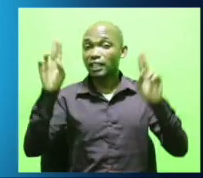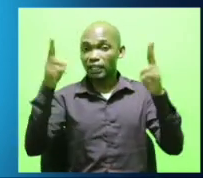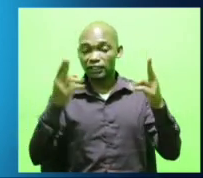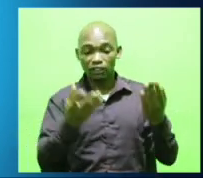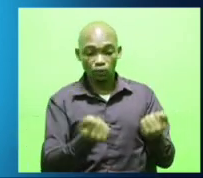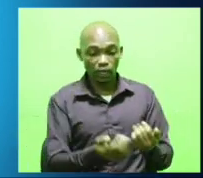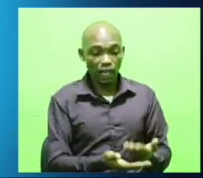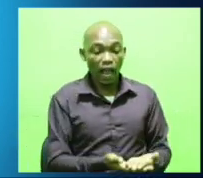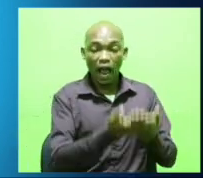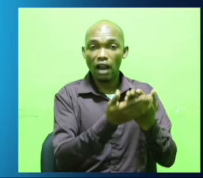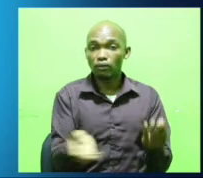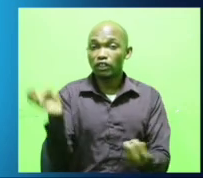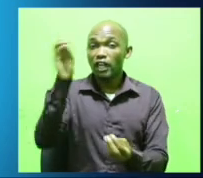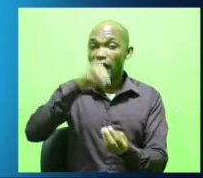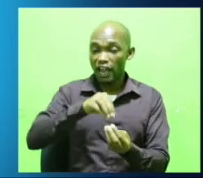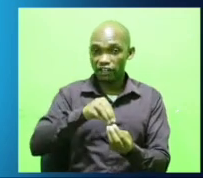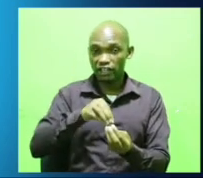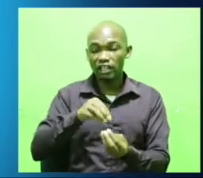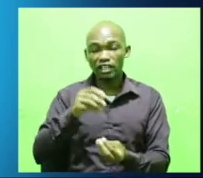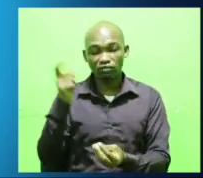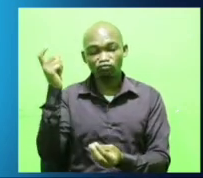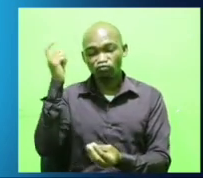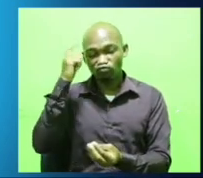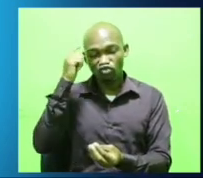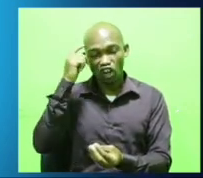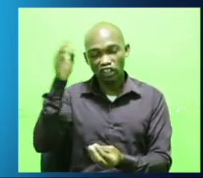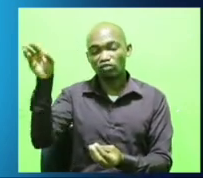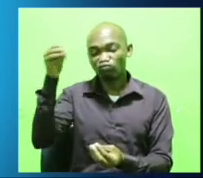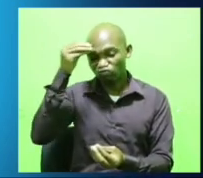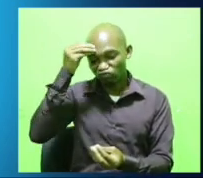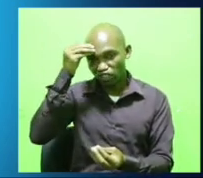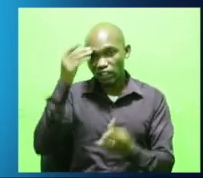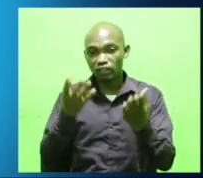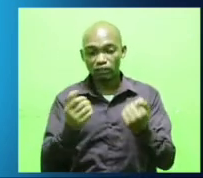your knowledge of biology and that you will be able to score good